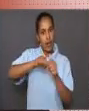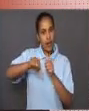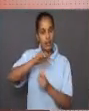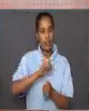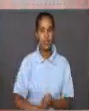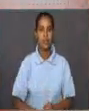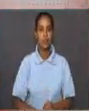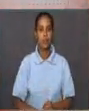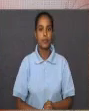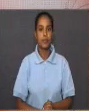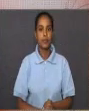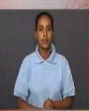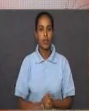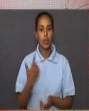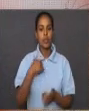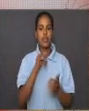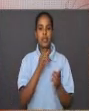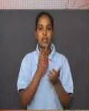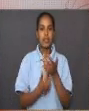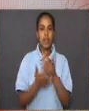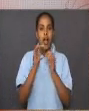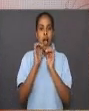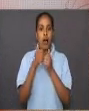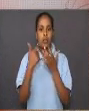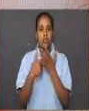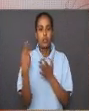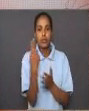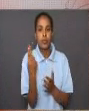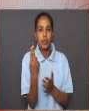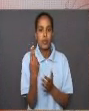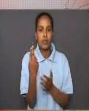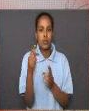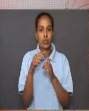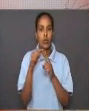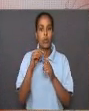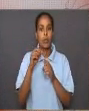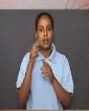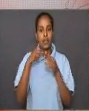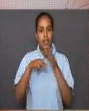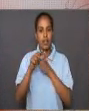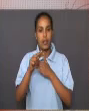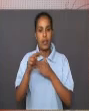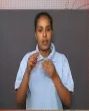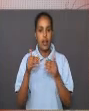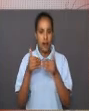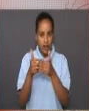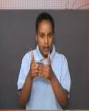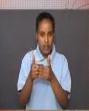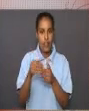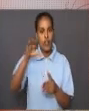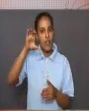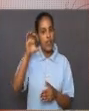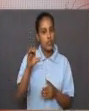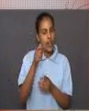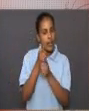another. We discussed how this can be used to predict relative forces